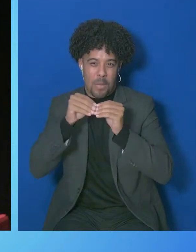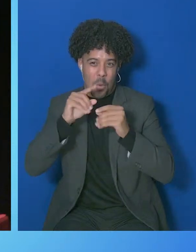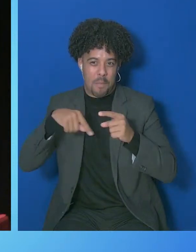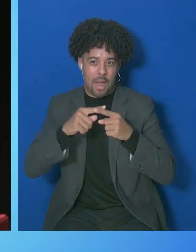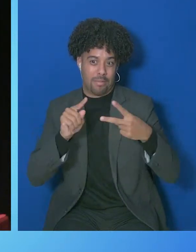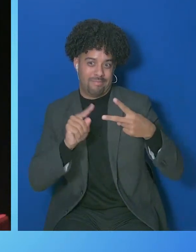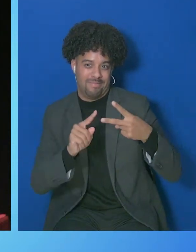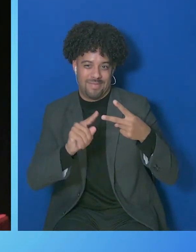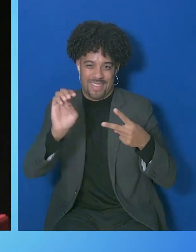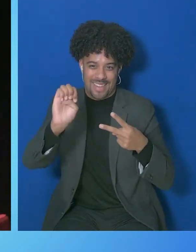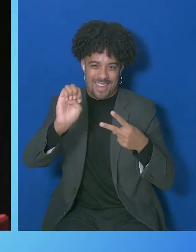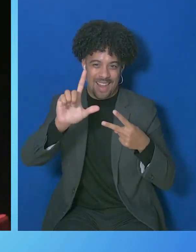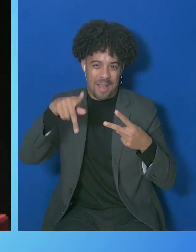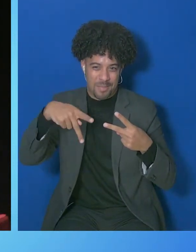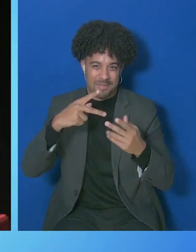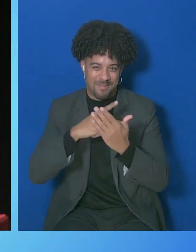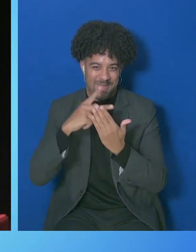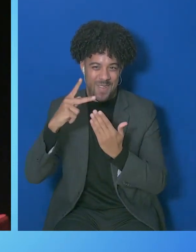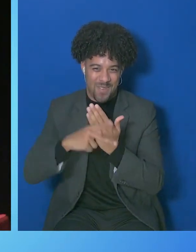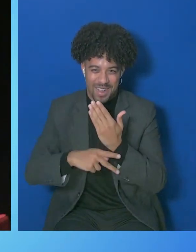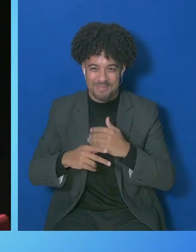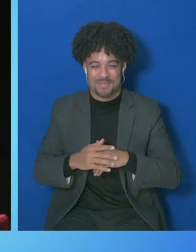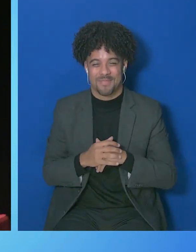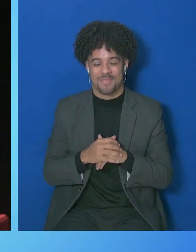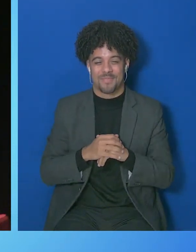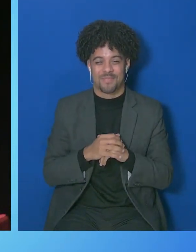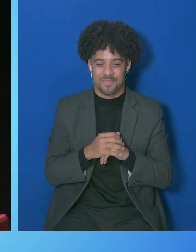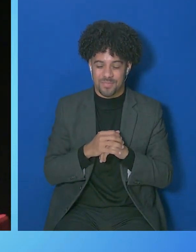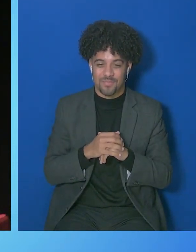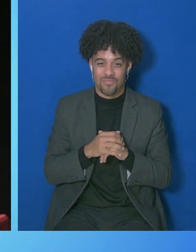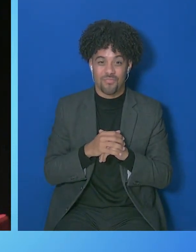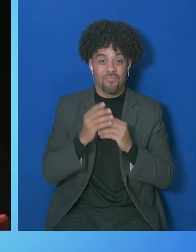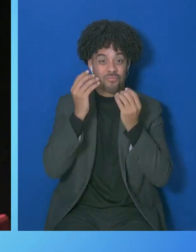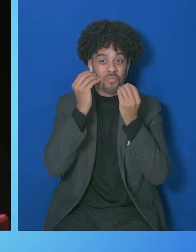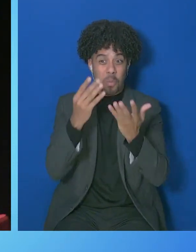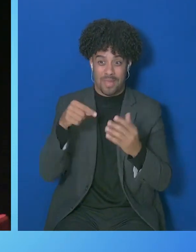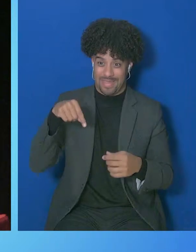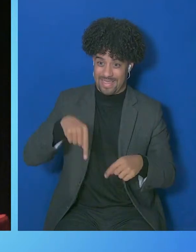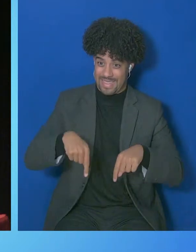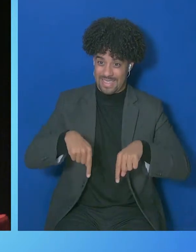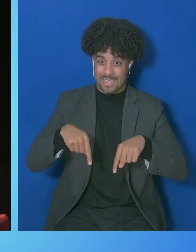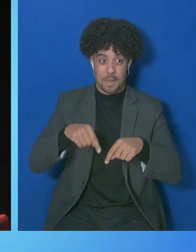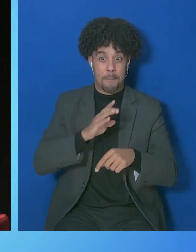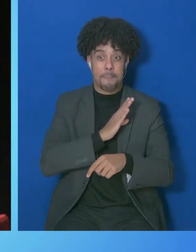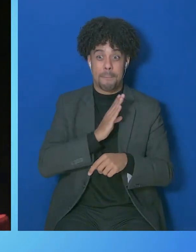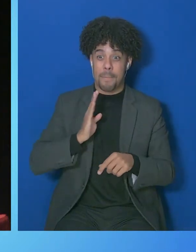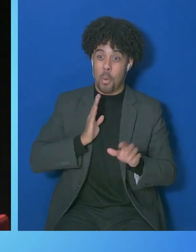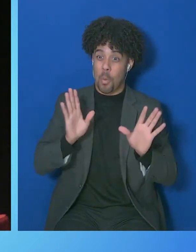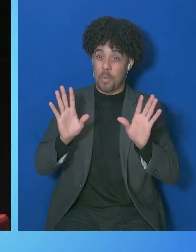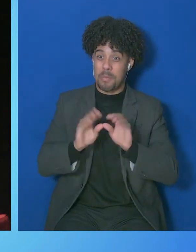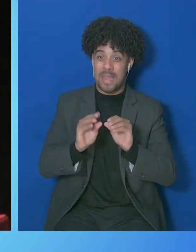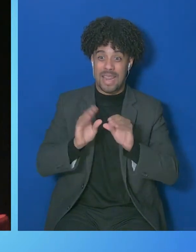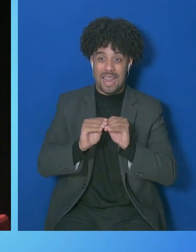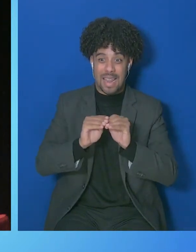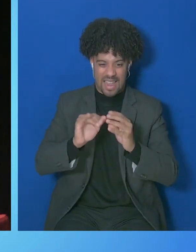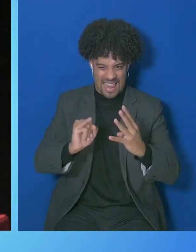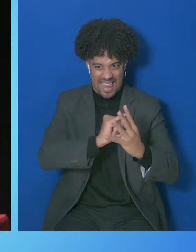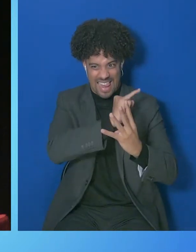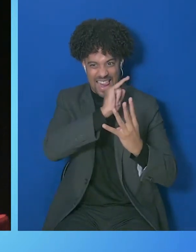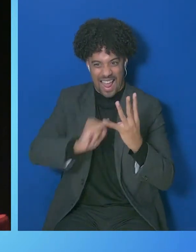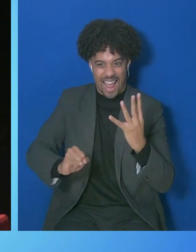I want to say that this is our final board meeting for the year of 2024.